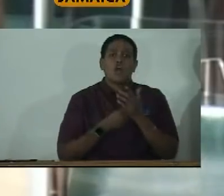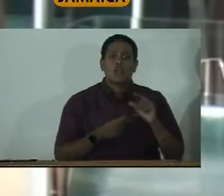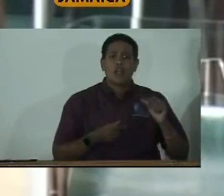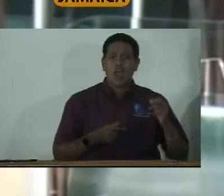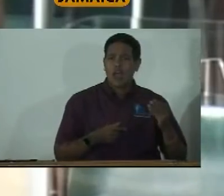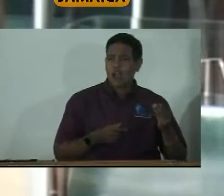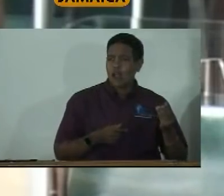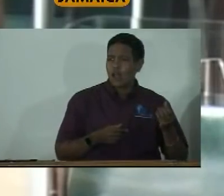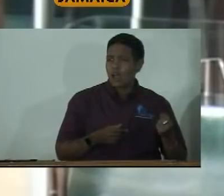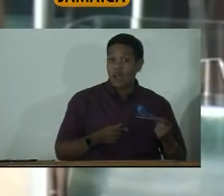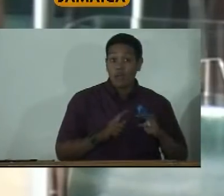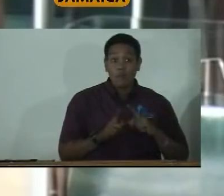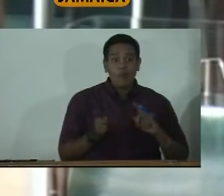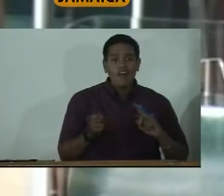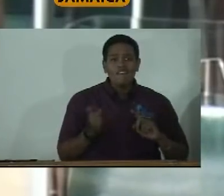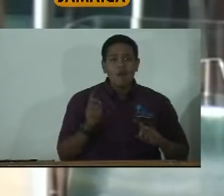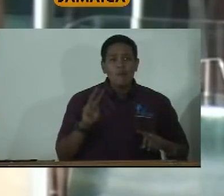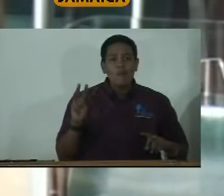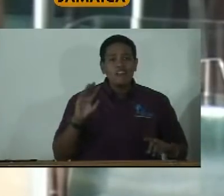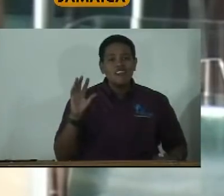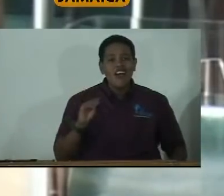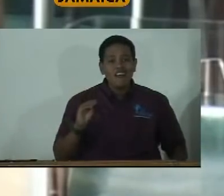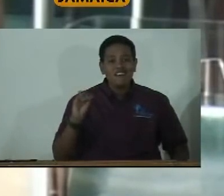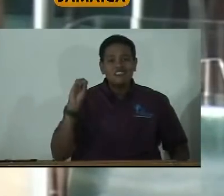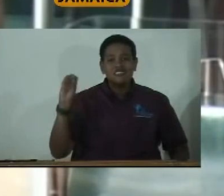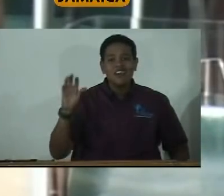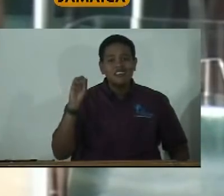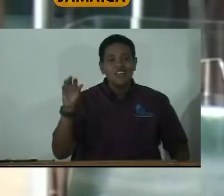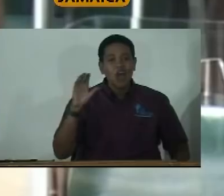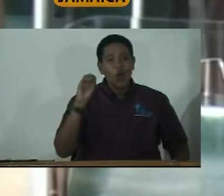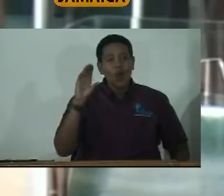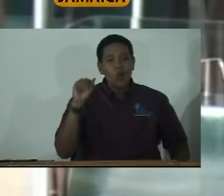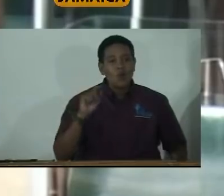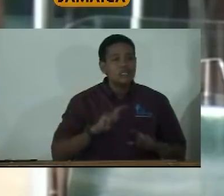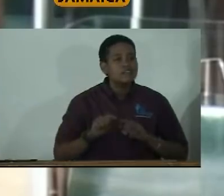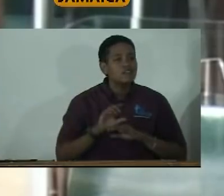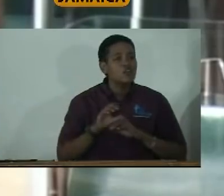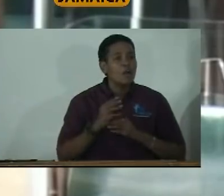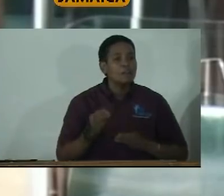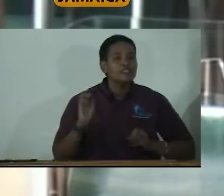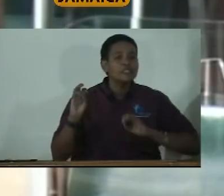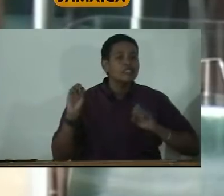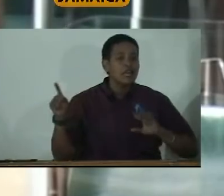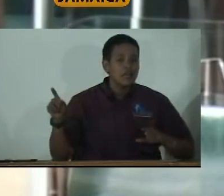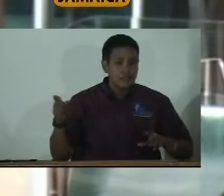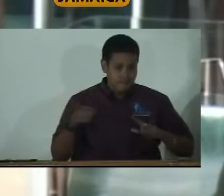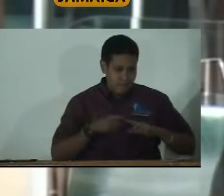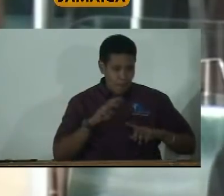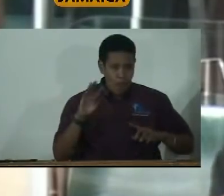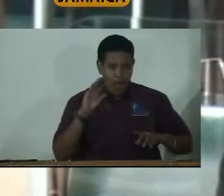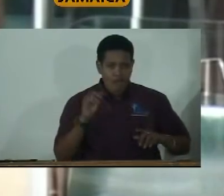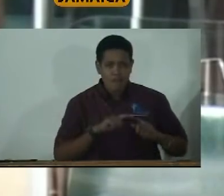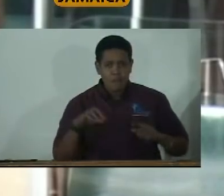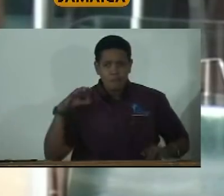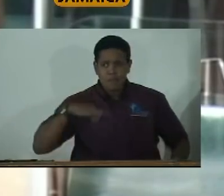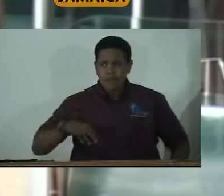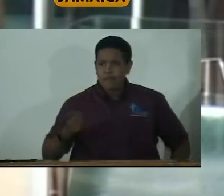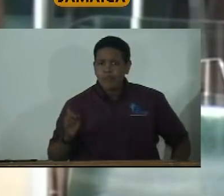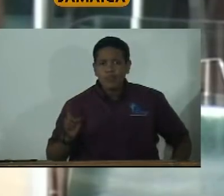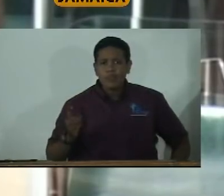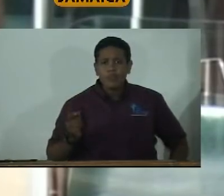West Africa that sends the raw material. But it's a tricky